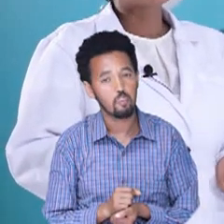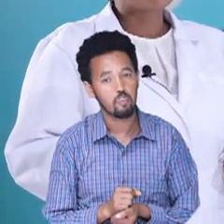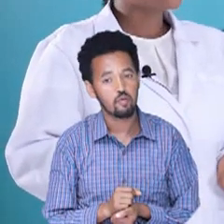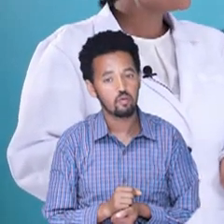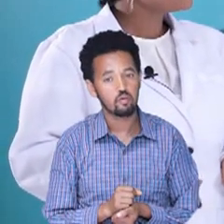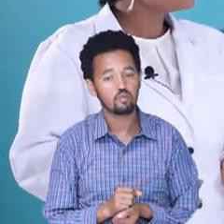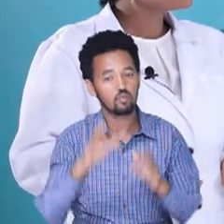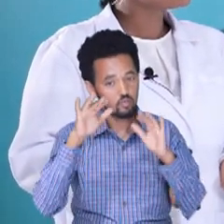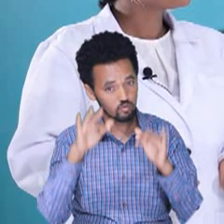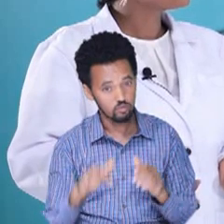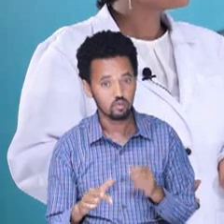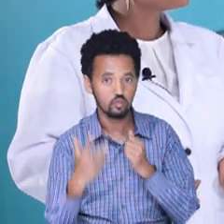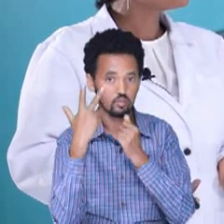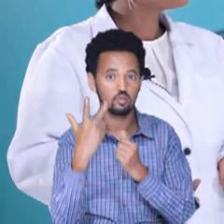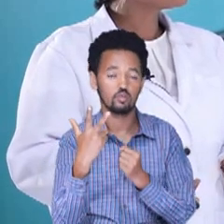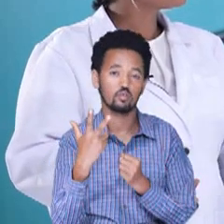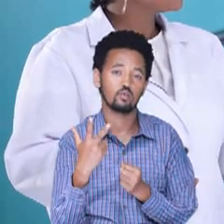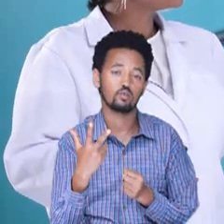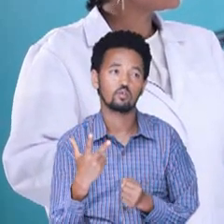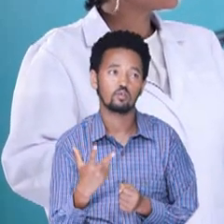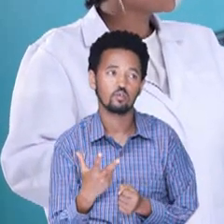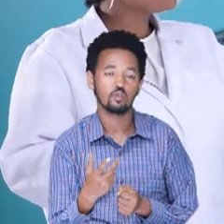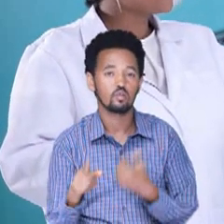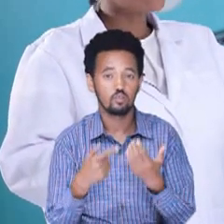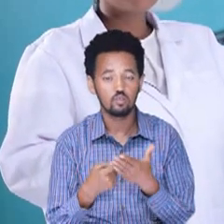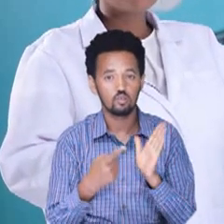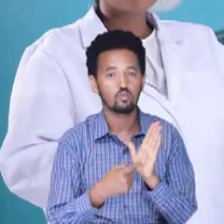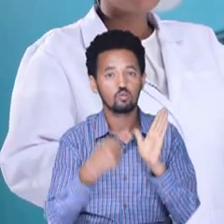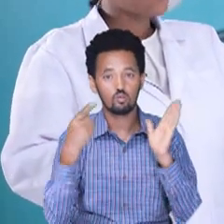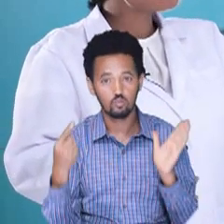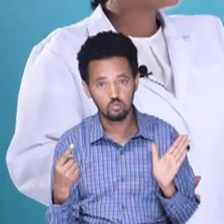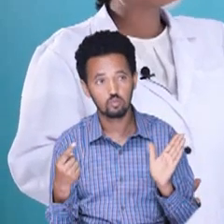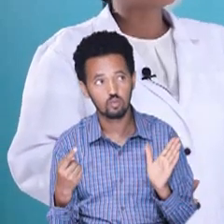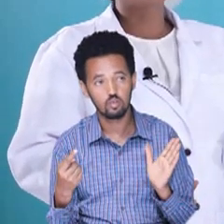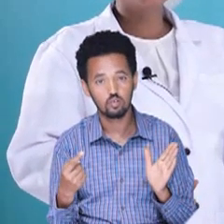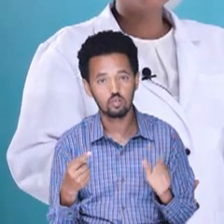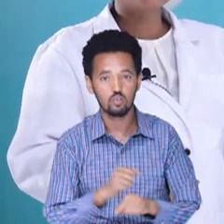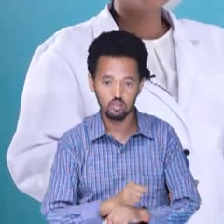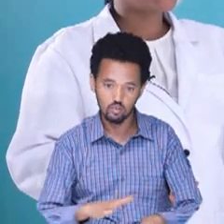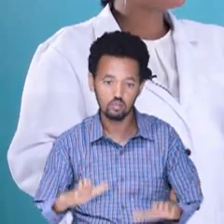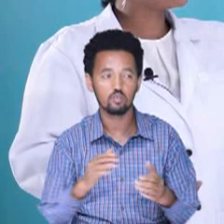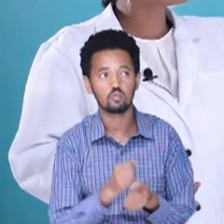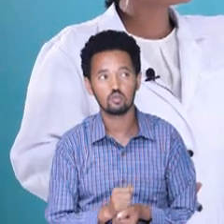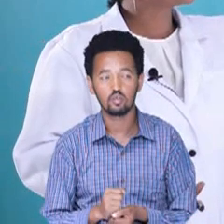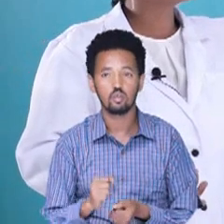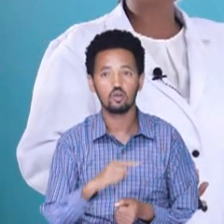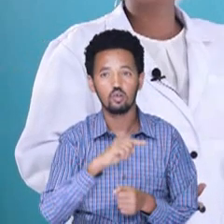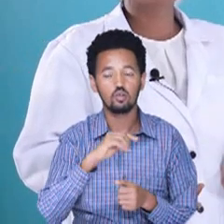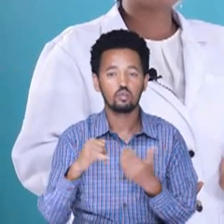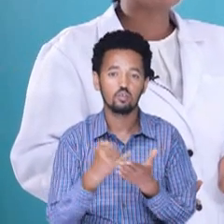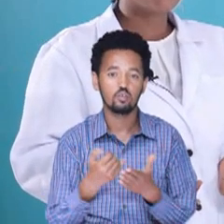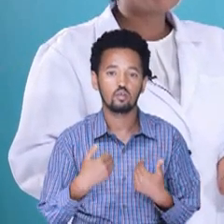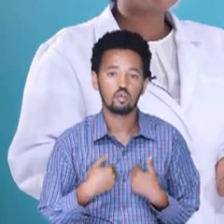The rainforest have 3 layers. These are top layers made up of tall trees. It has